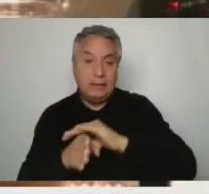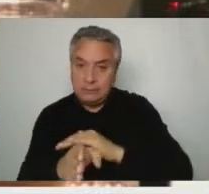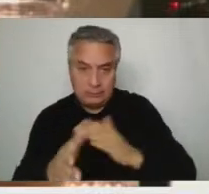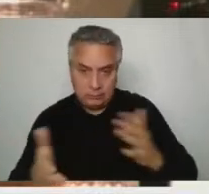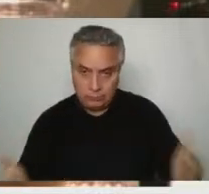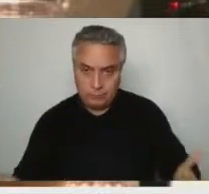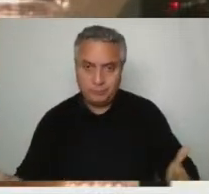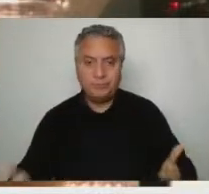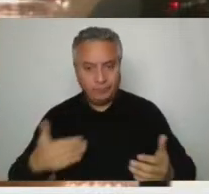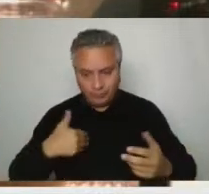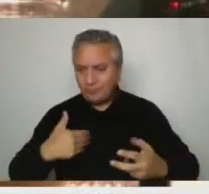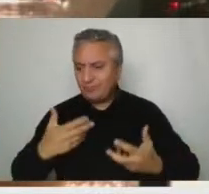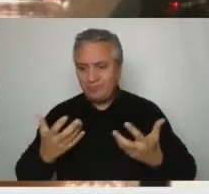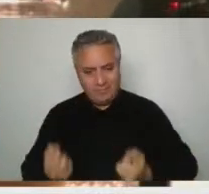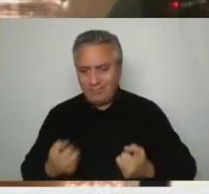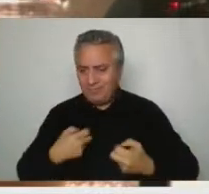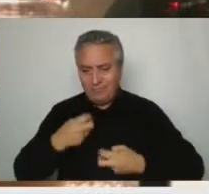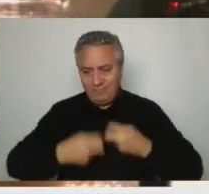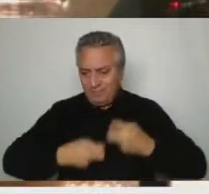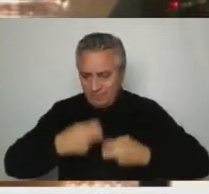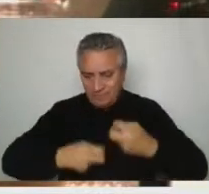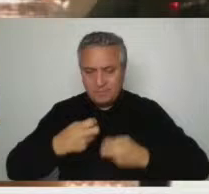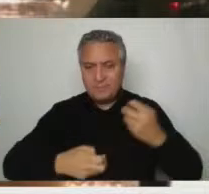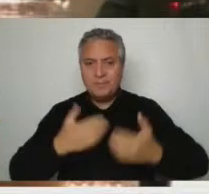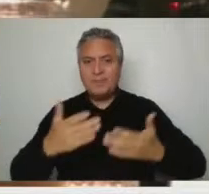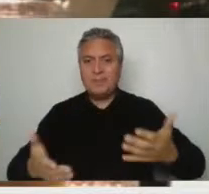For example, we have access